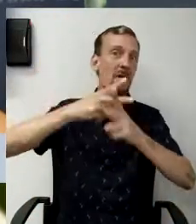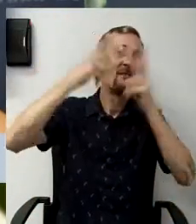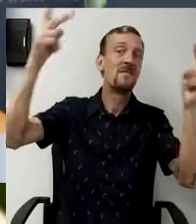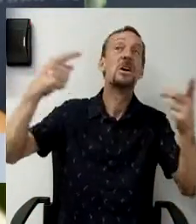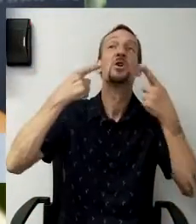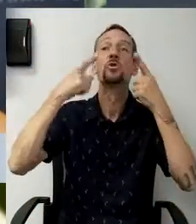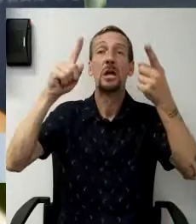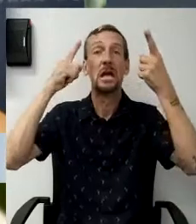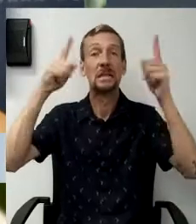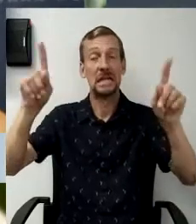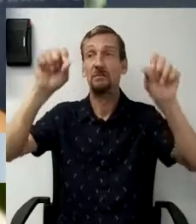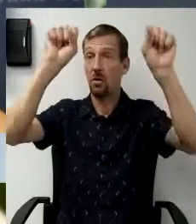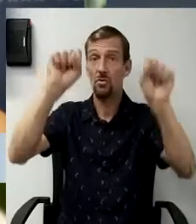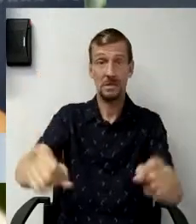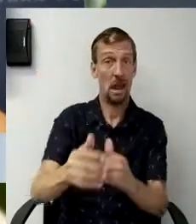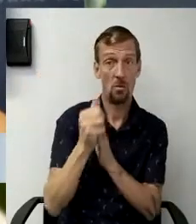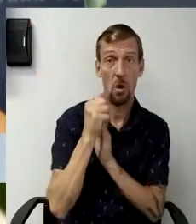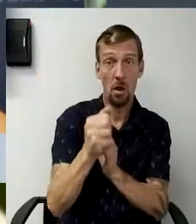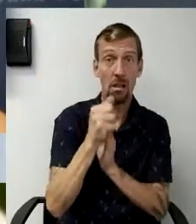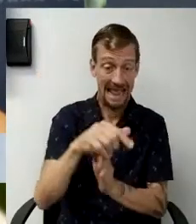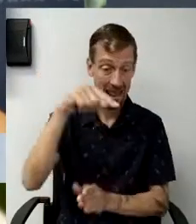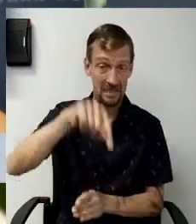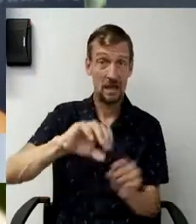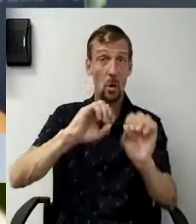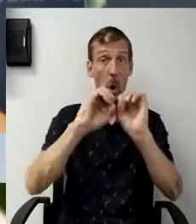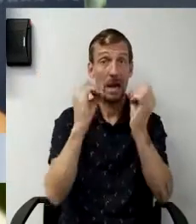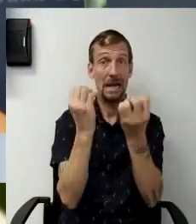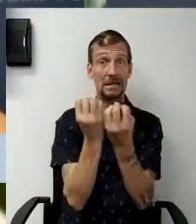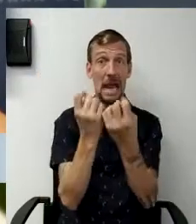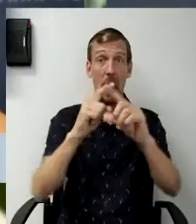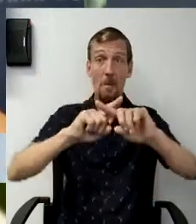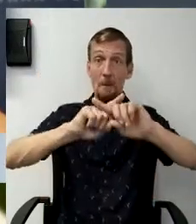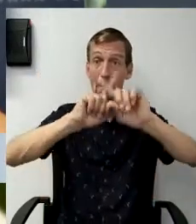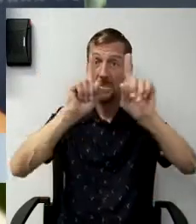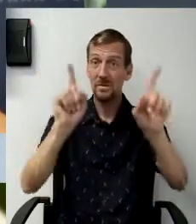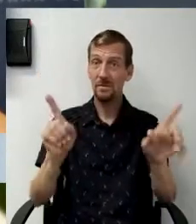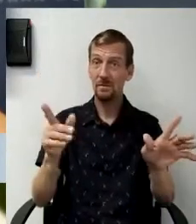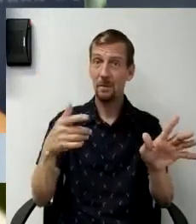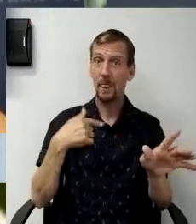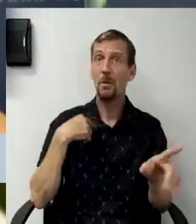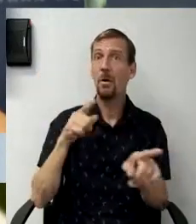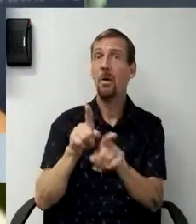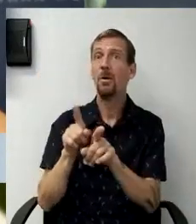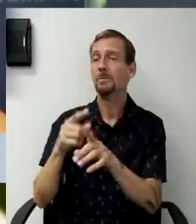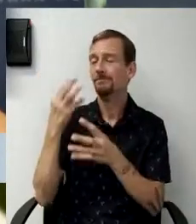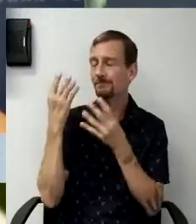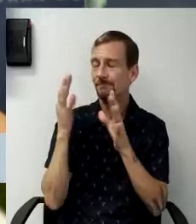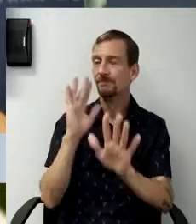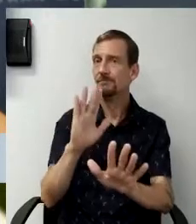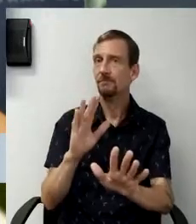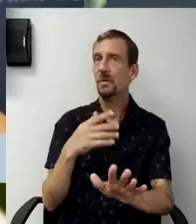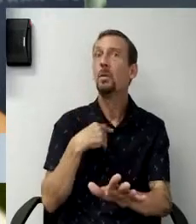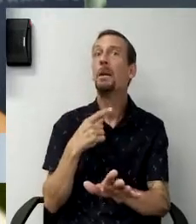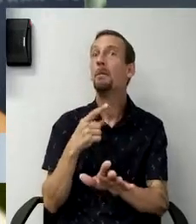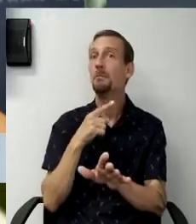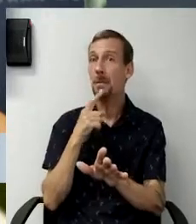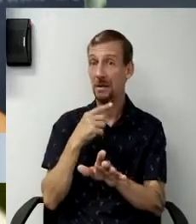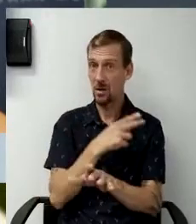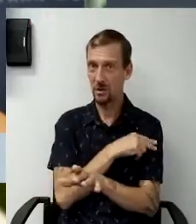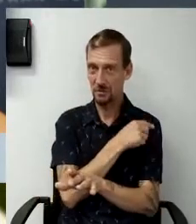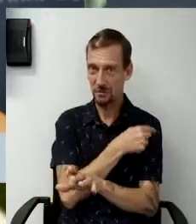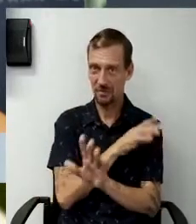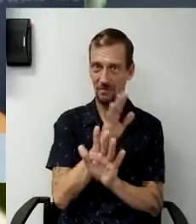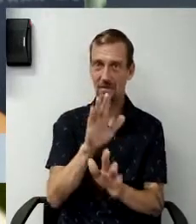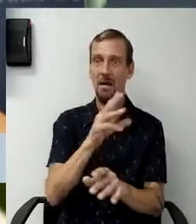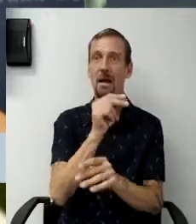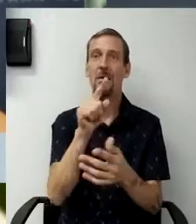can do a great job leading this organization. But at the same time, we're very mindful, that we're a public hospital